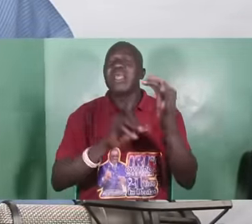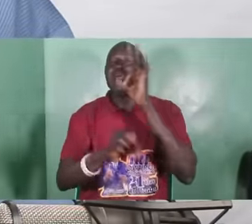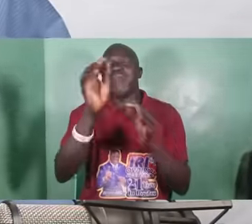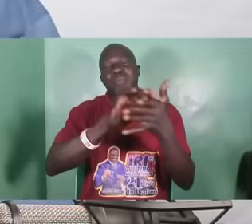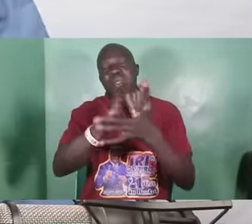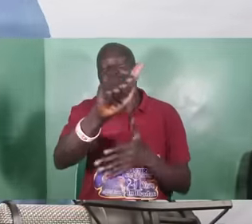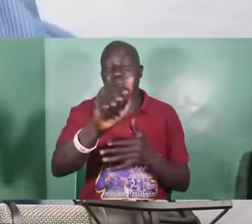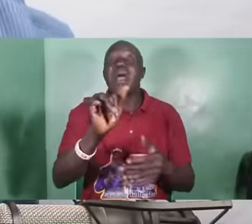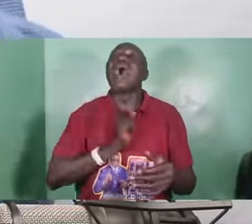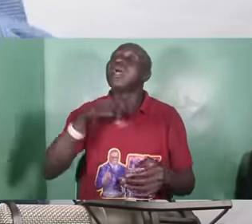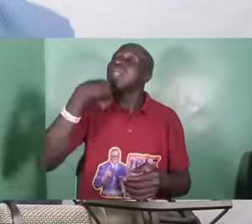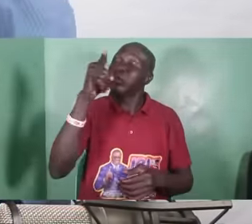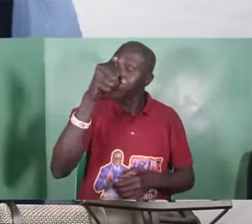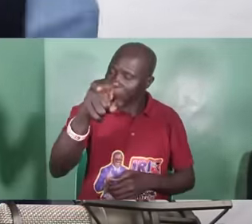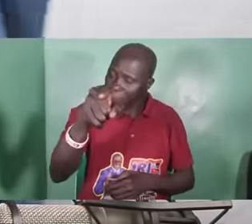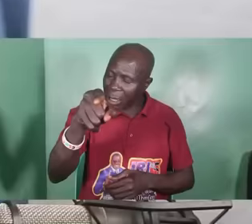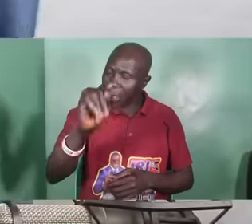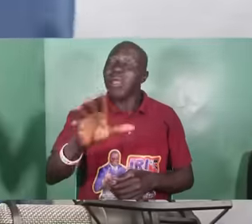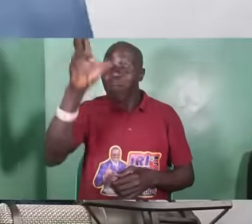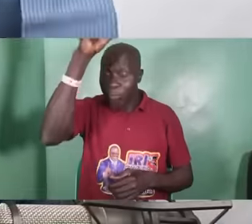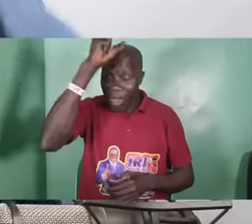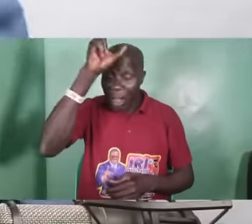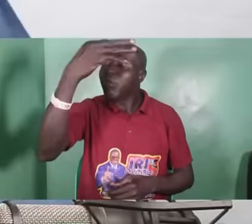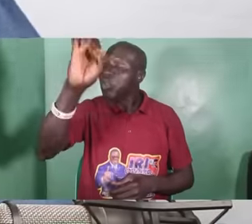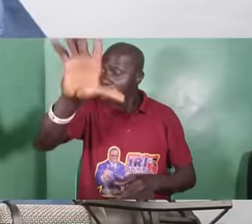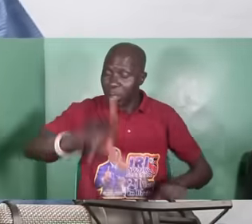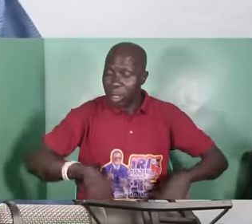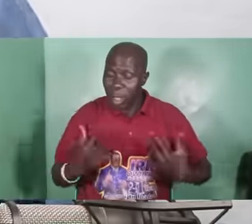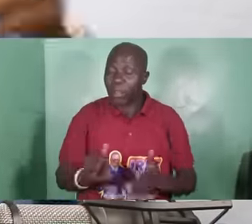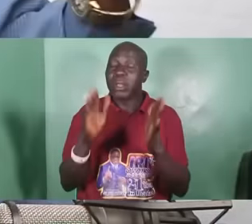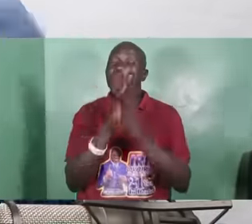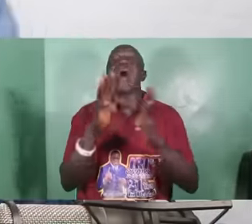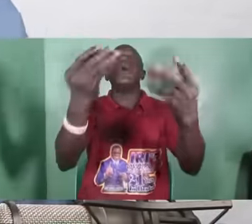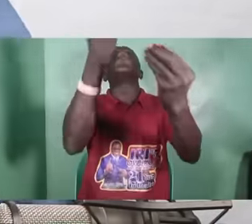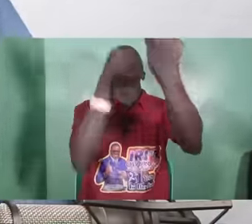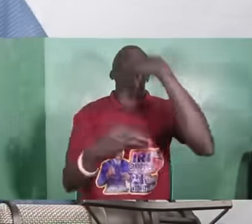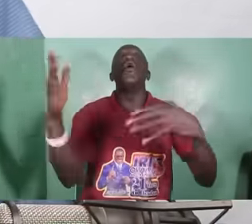speak with authority. You are the servant that I believe. I declare to you, Father,